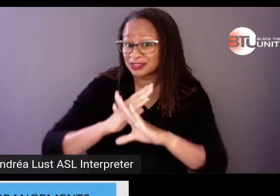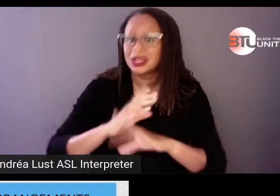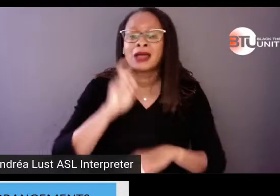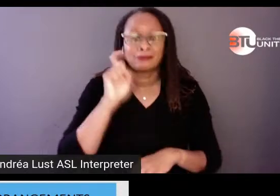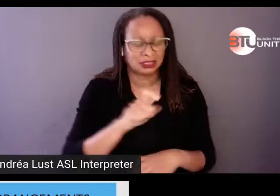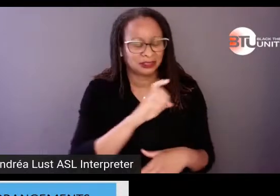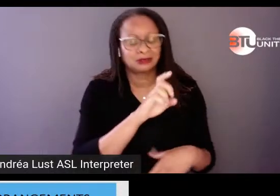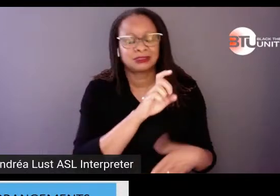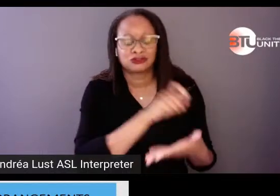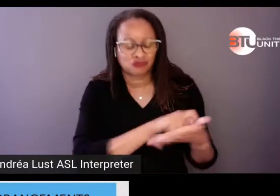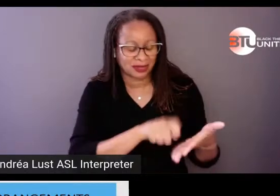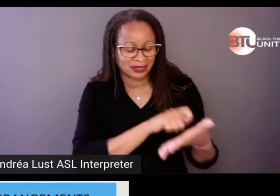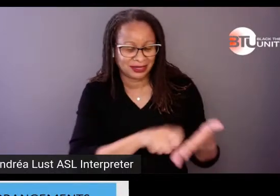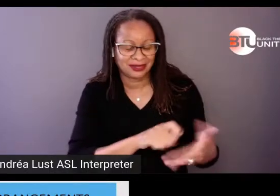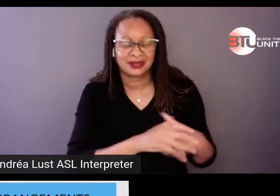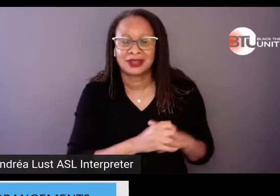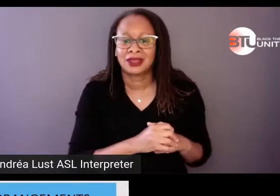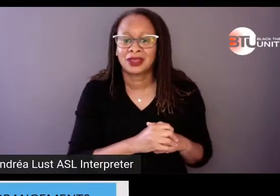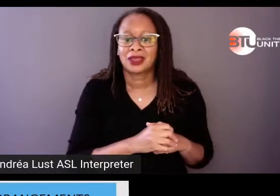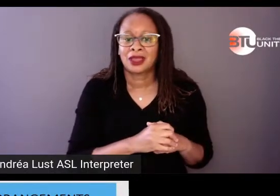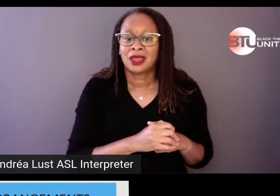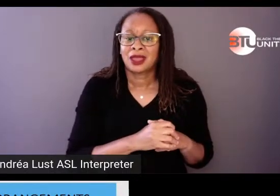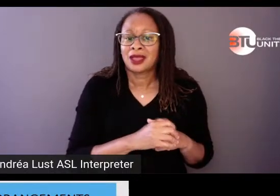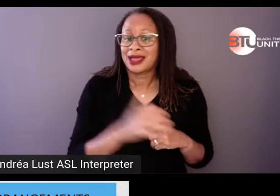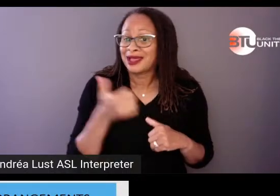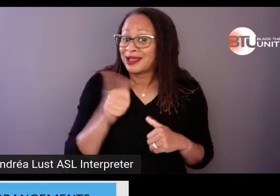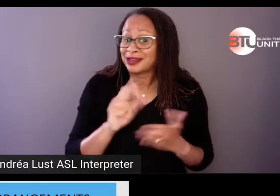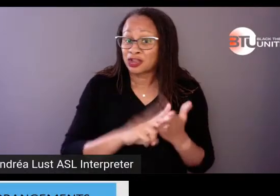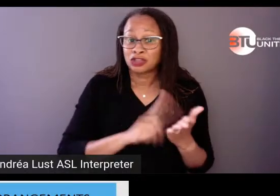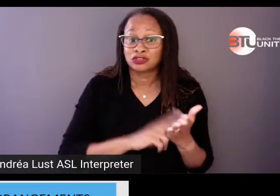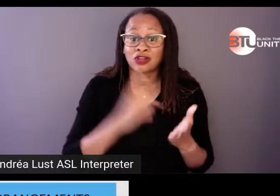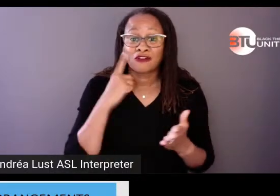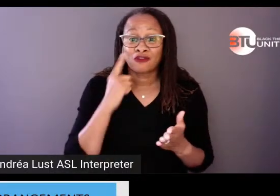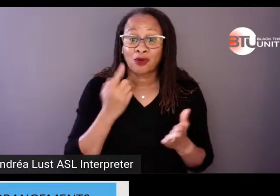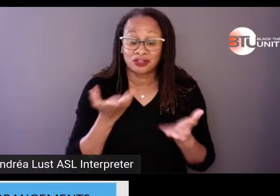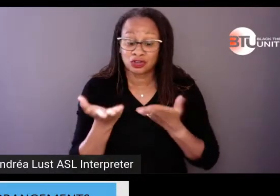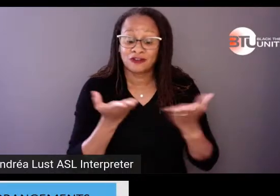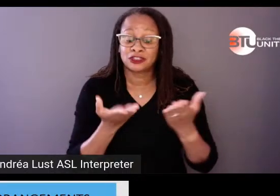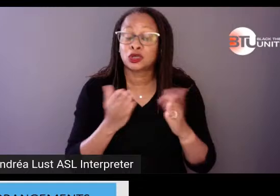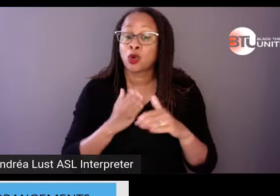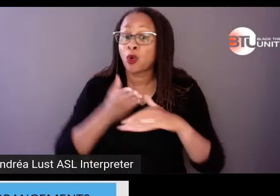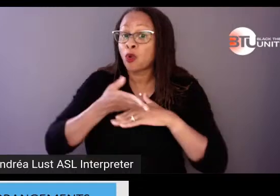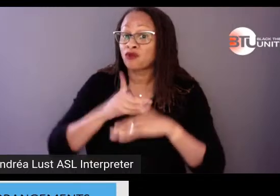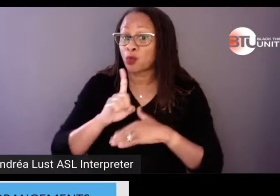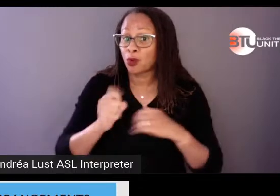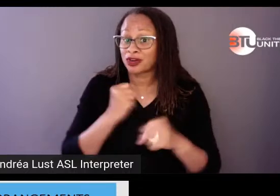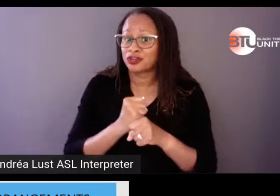Any contract to perform any kind of service for more than a year has to be in writing.